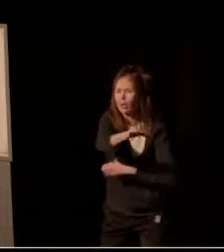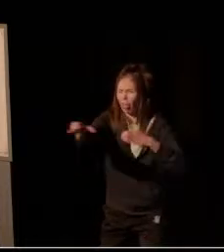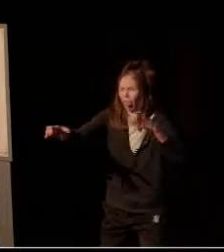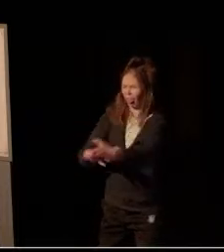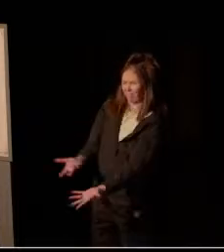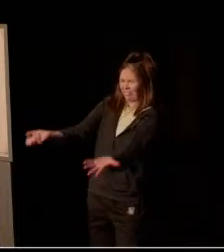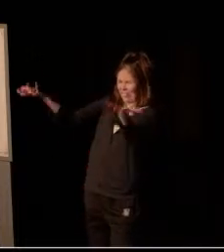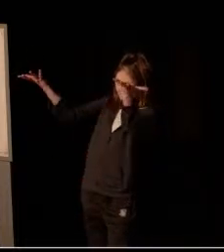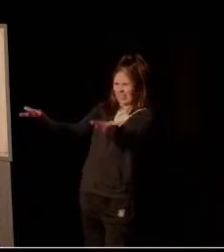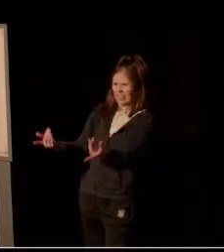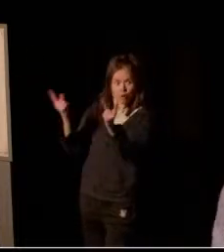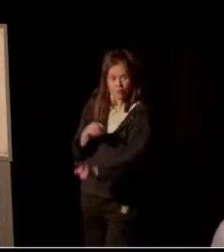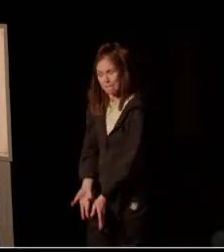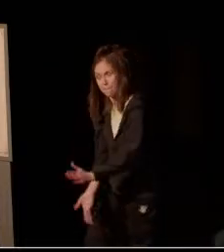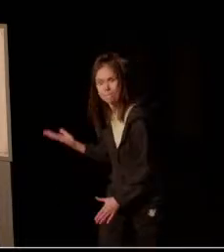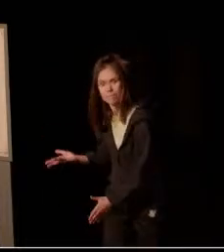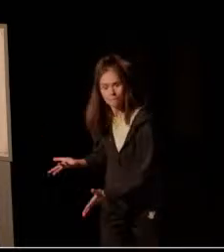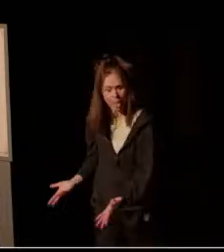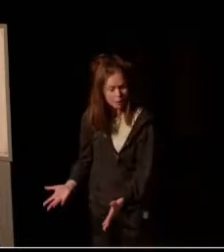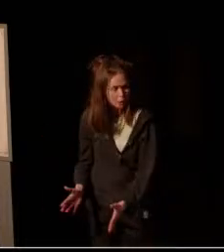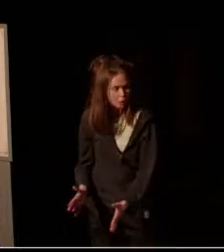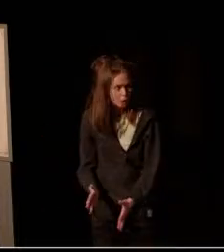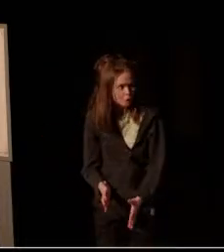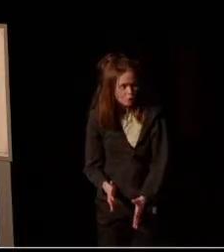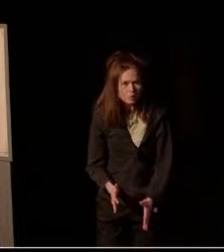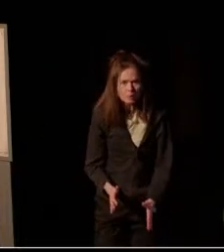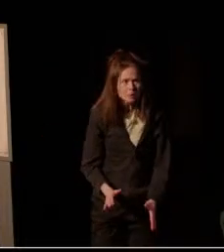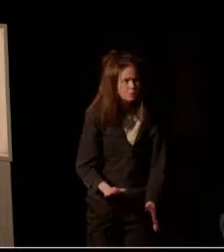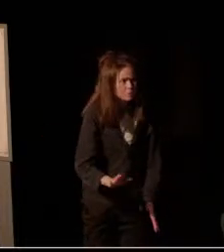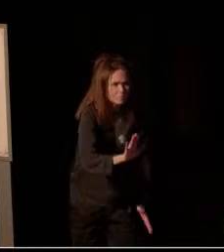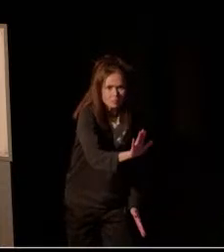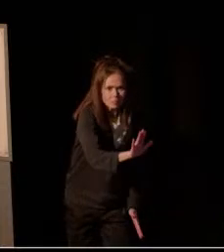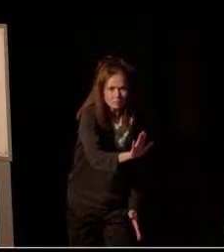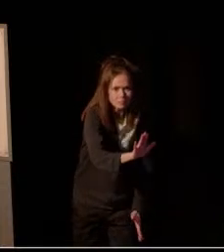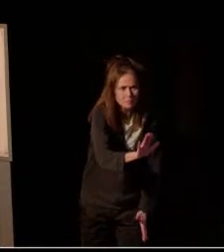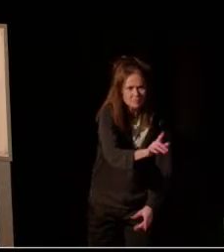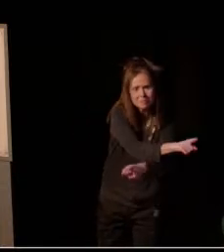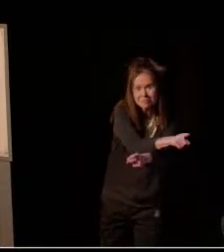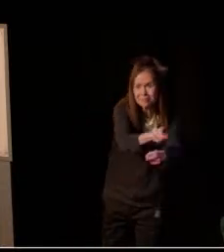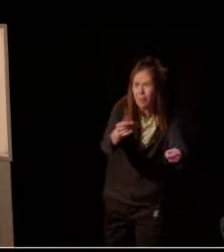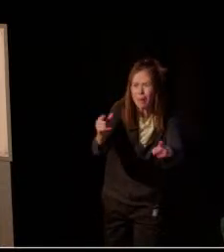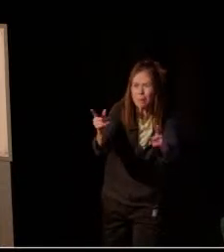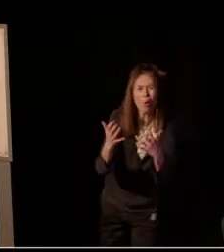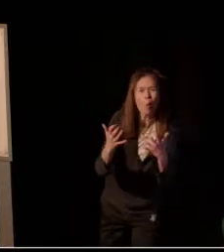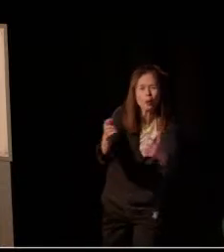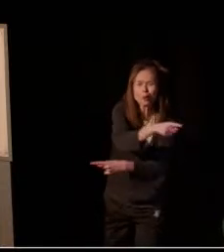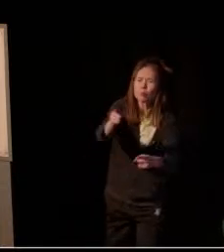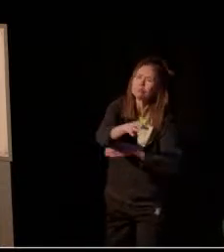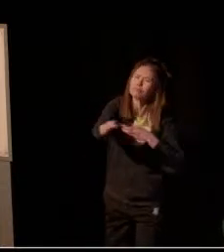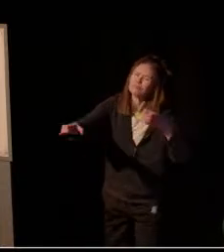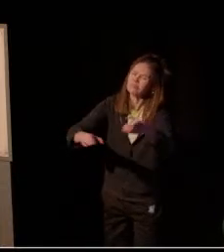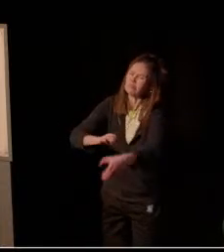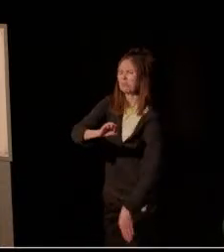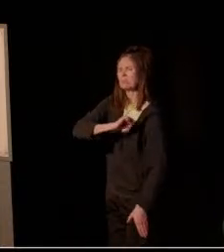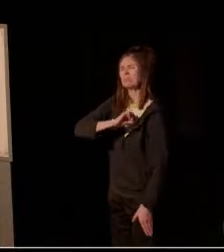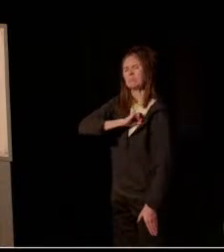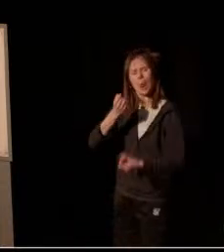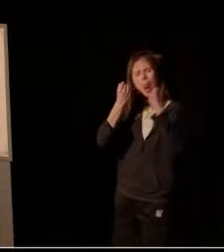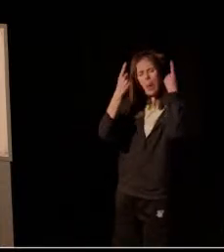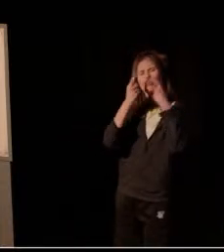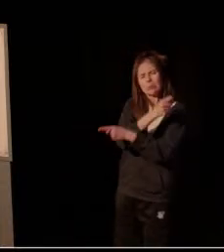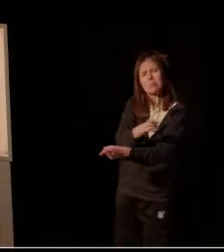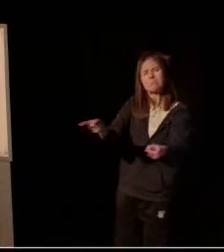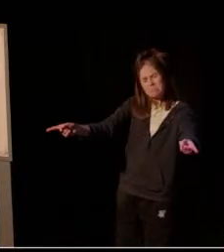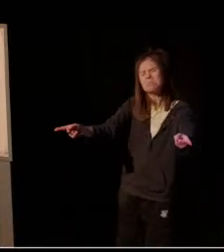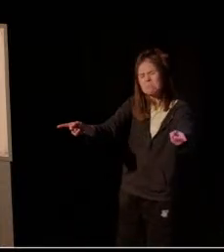Play, boy! Play! There has been many duped husbands, and many a man there is, even now, will I